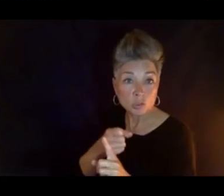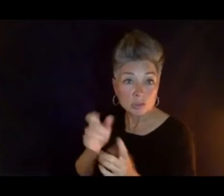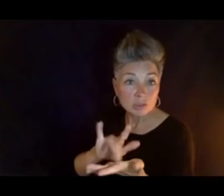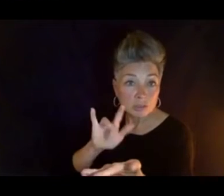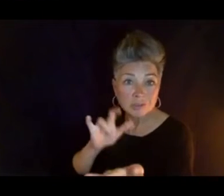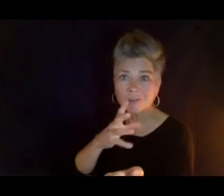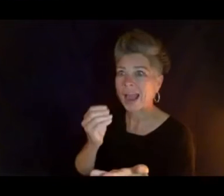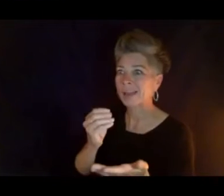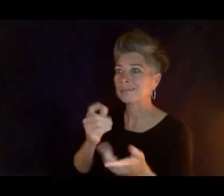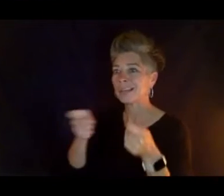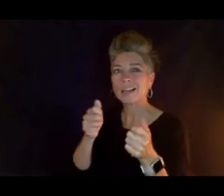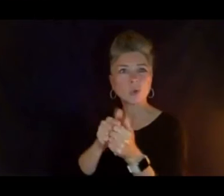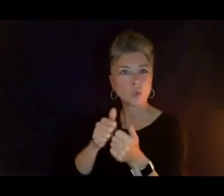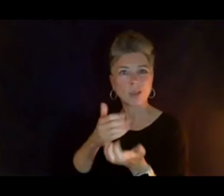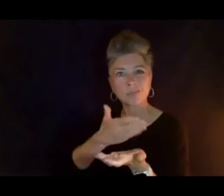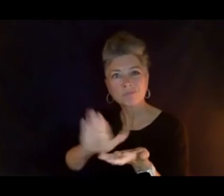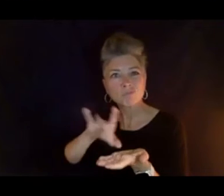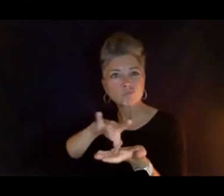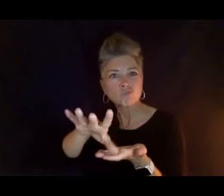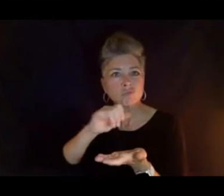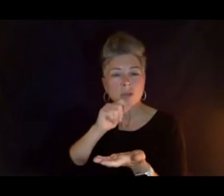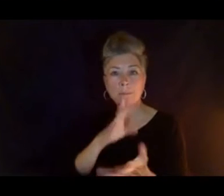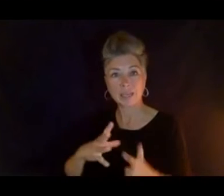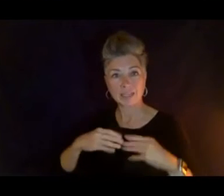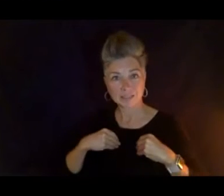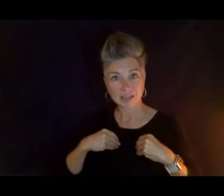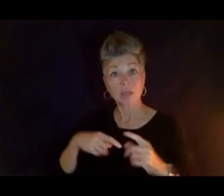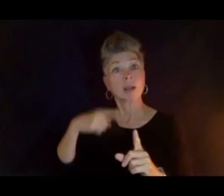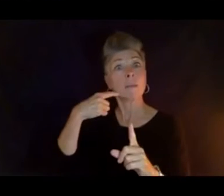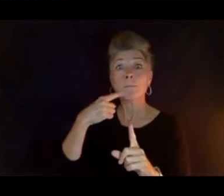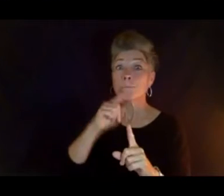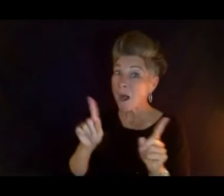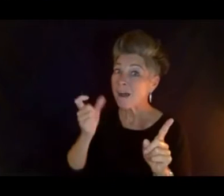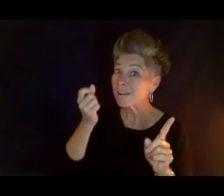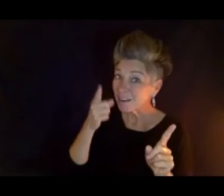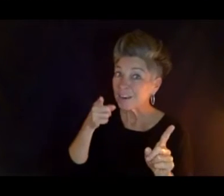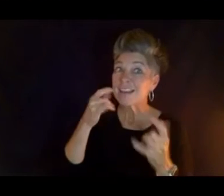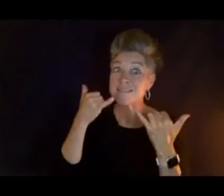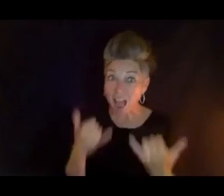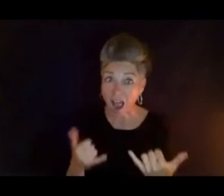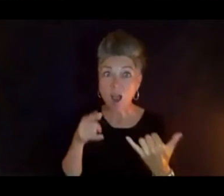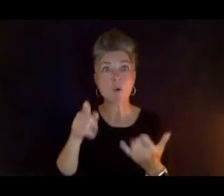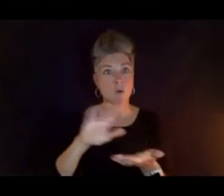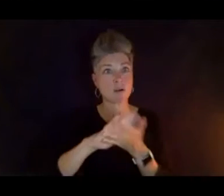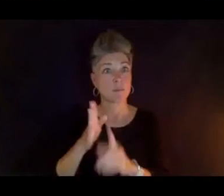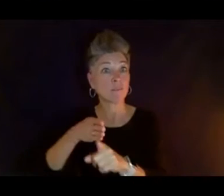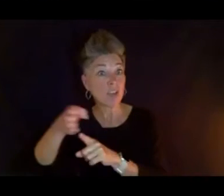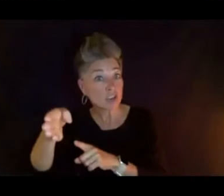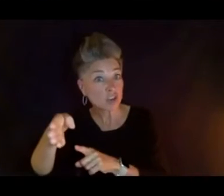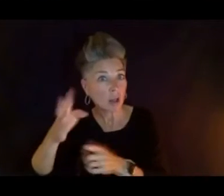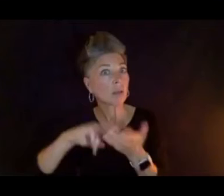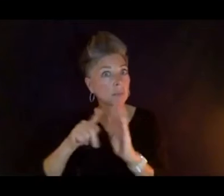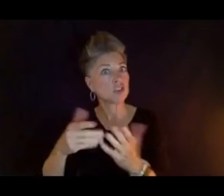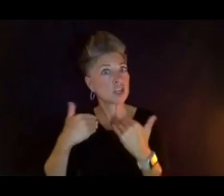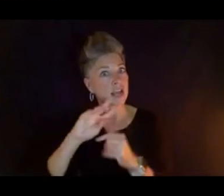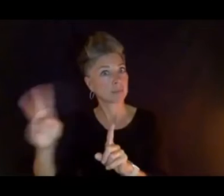So those are all powerful, but she also gives a different perspective of being a professional trans woman now and showing like, hey, we can still do